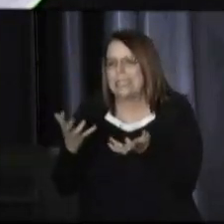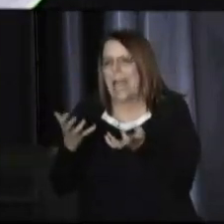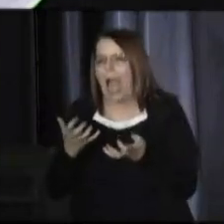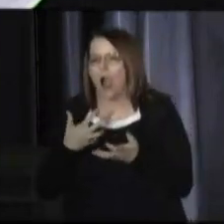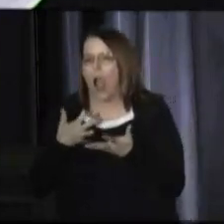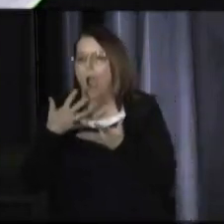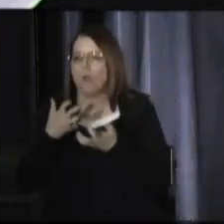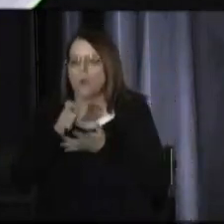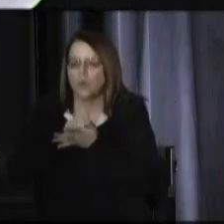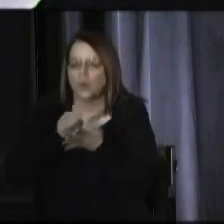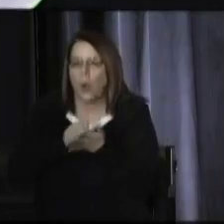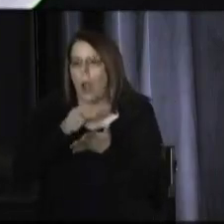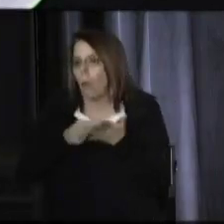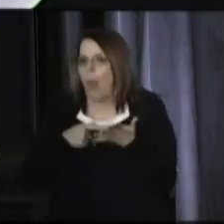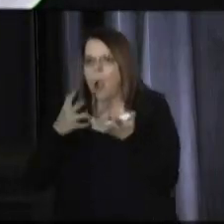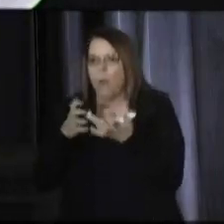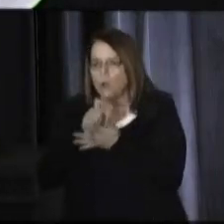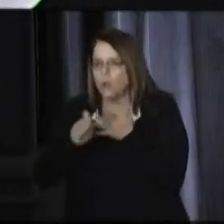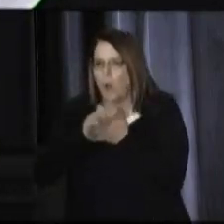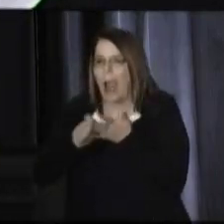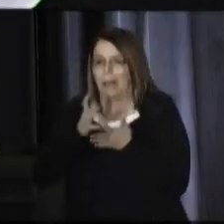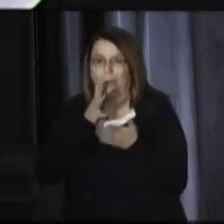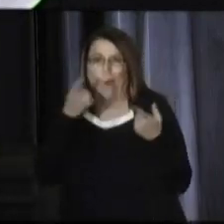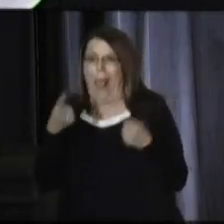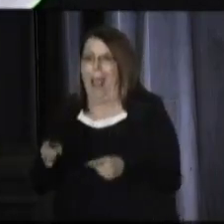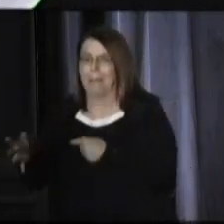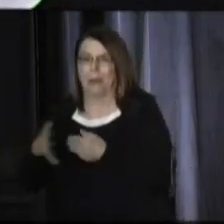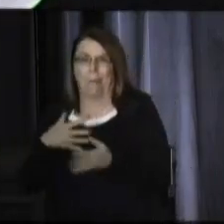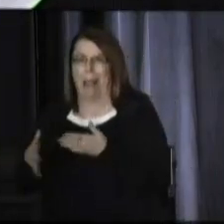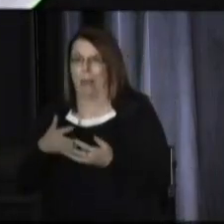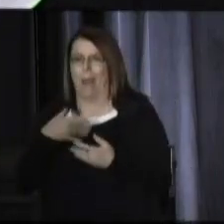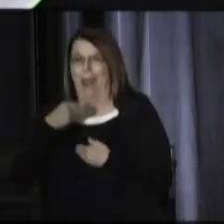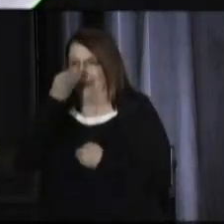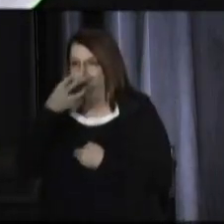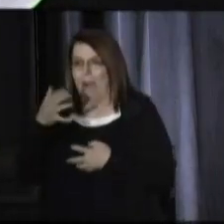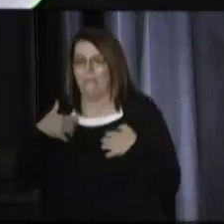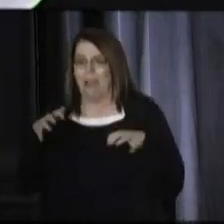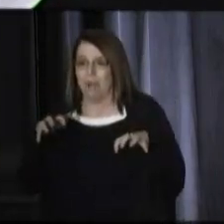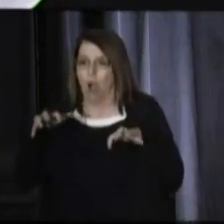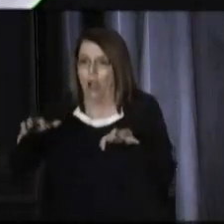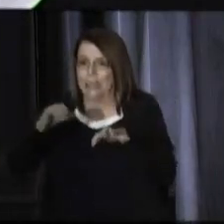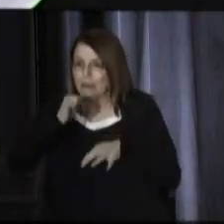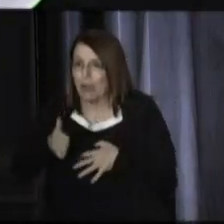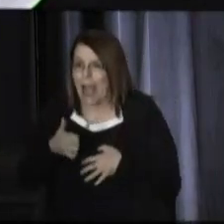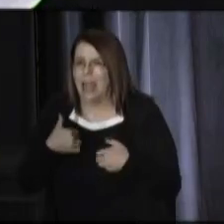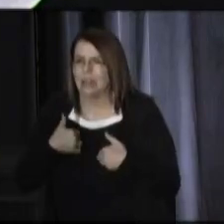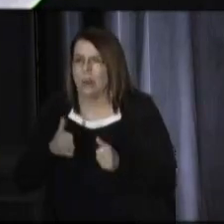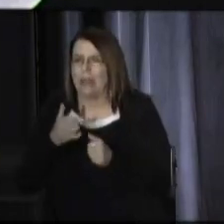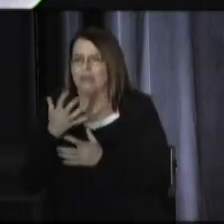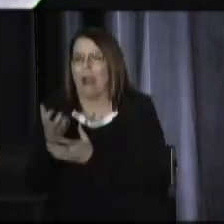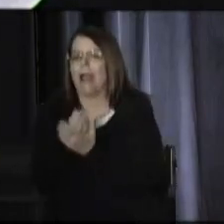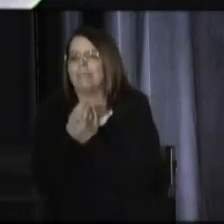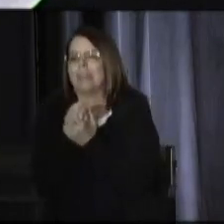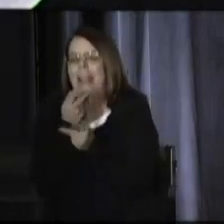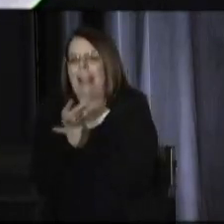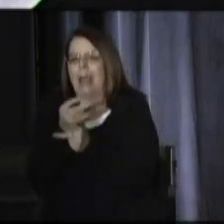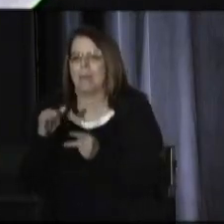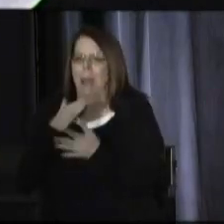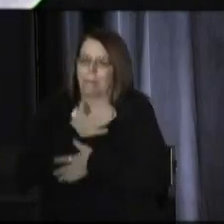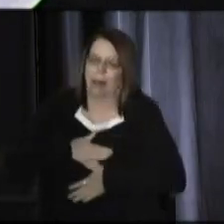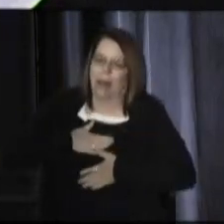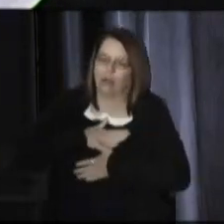Yeah, I completely relate to that. I too grew up with stories of my family. In Hawaiian mythology is so